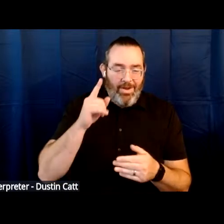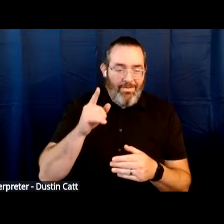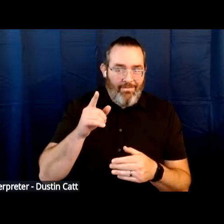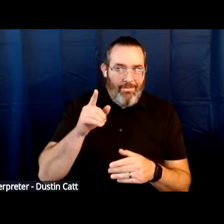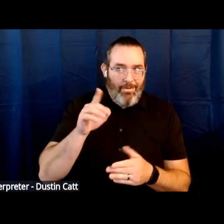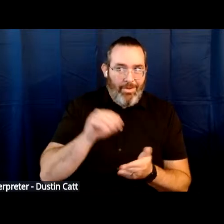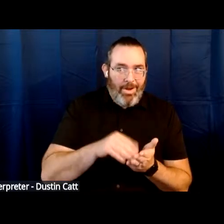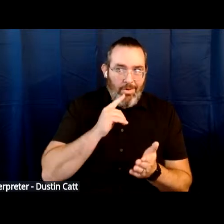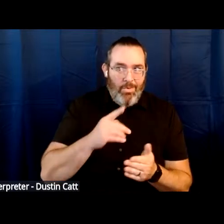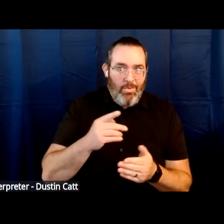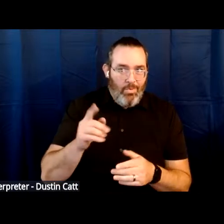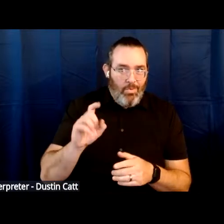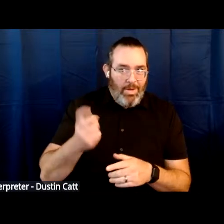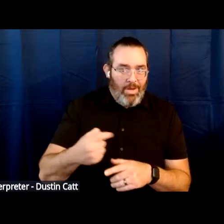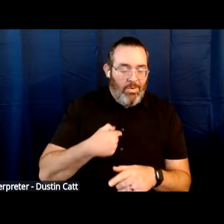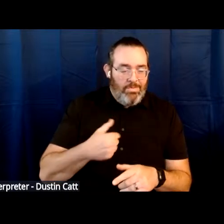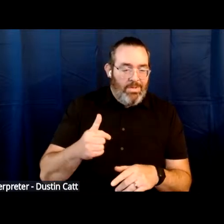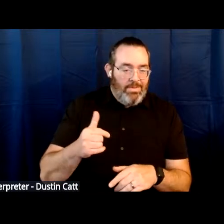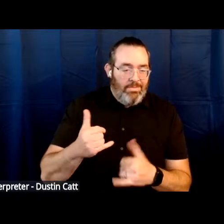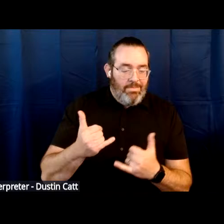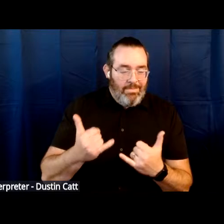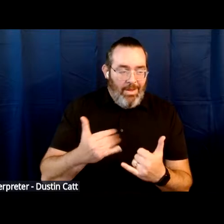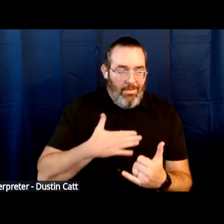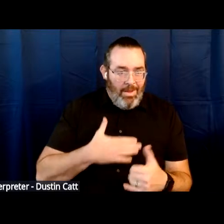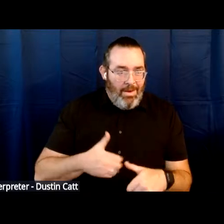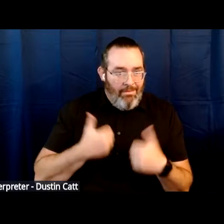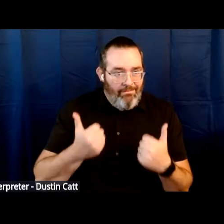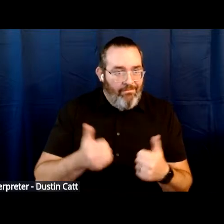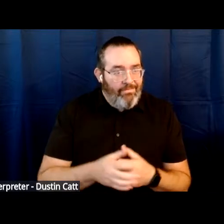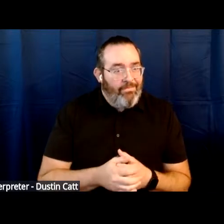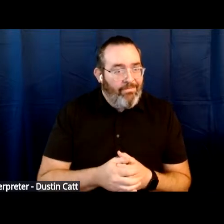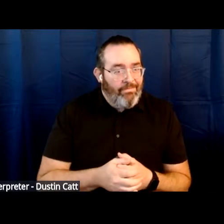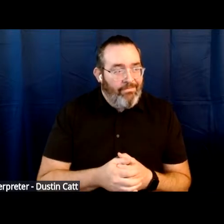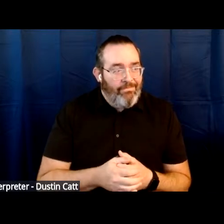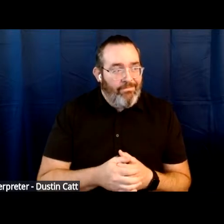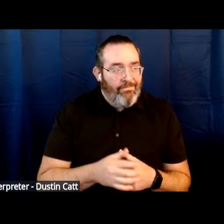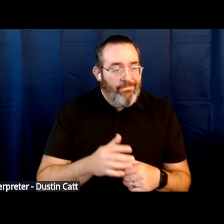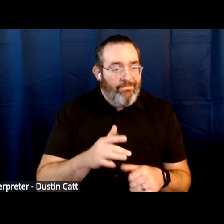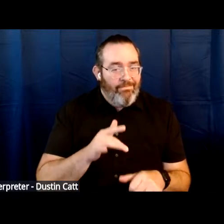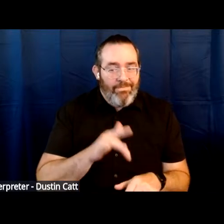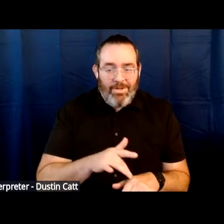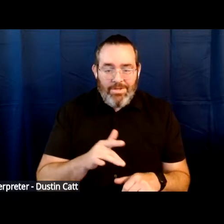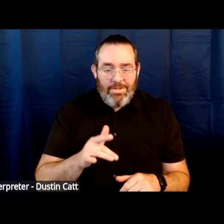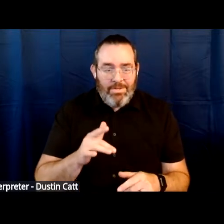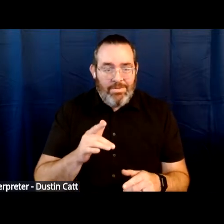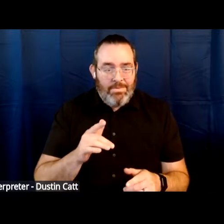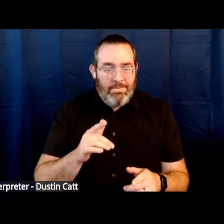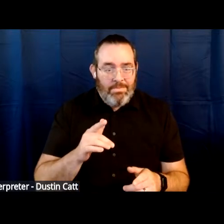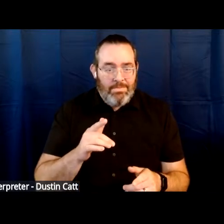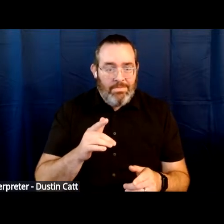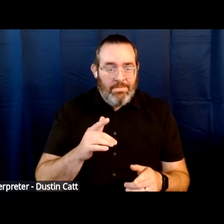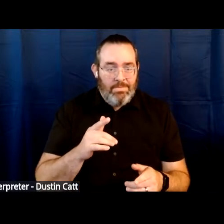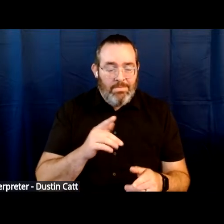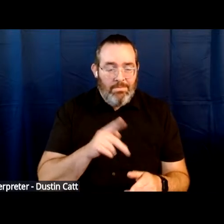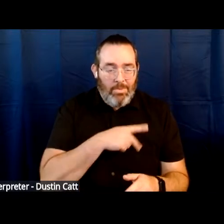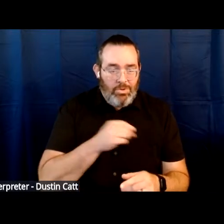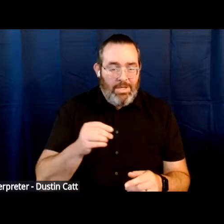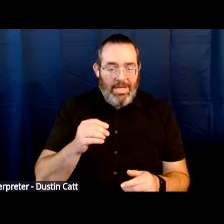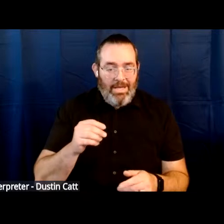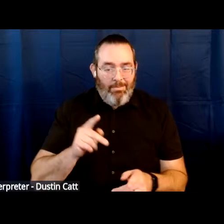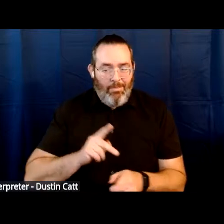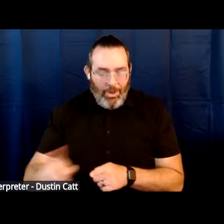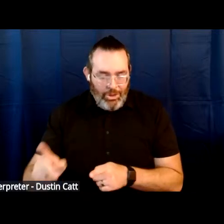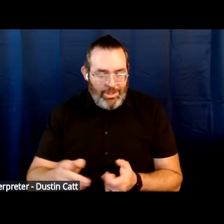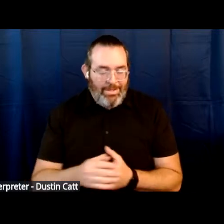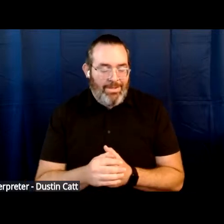and my life is, touches vision loss personally and professionally, and that's the way I like it. So it's definitely made me